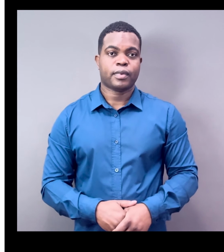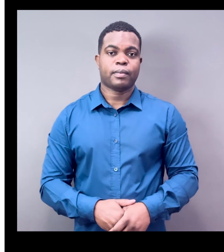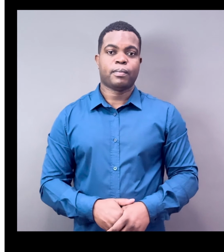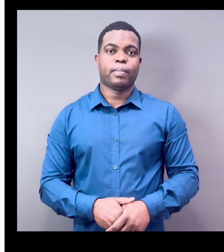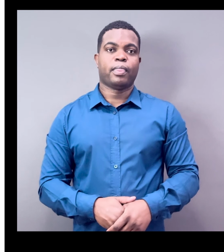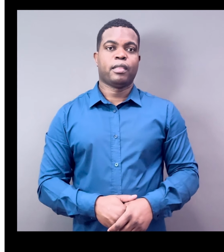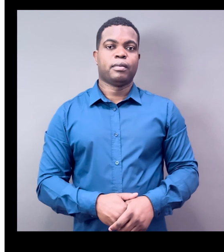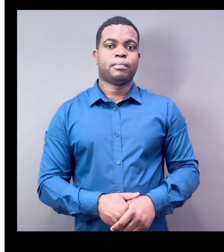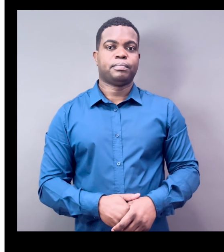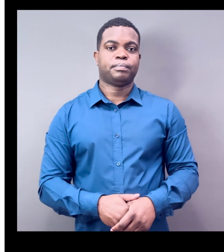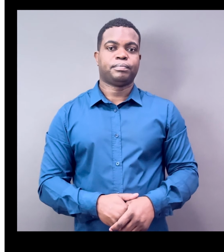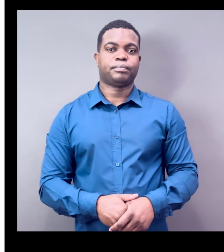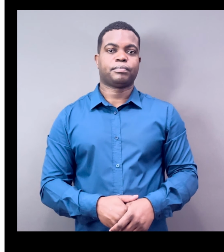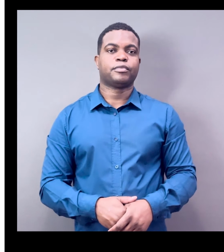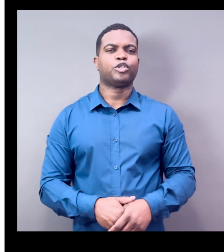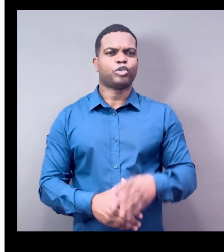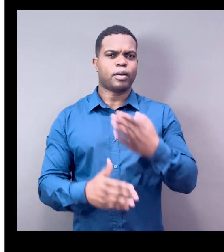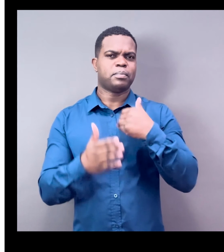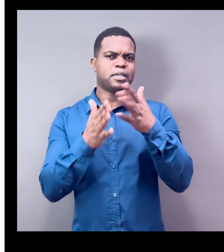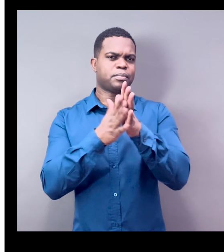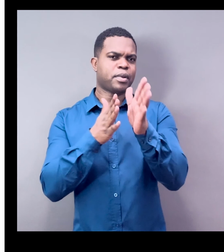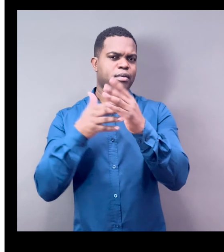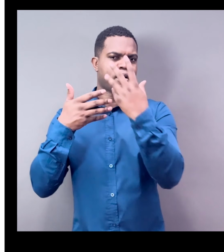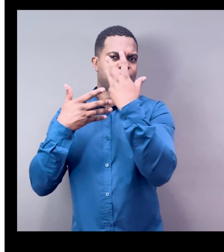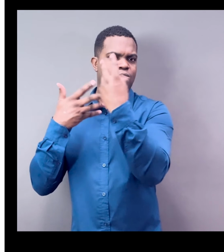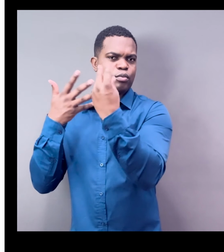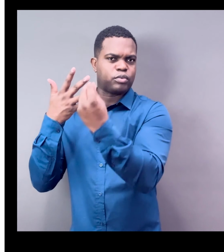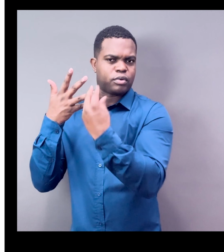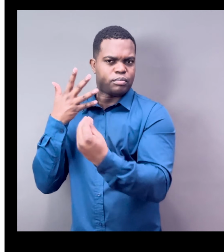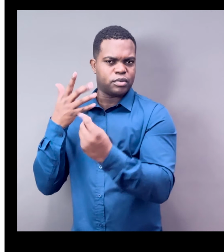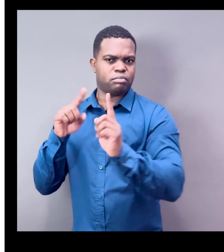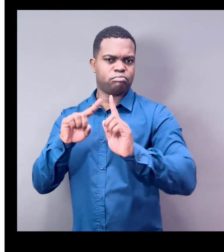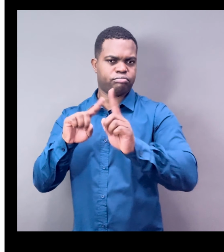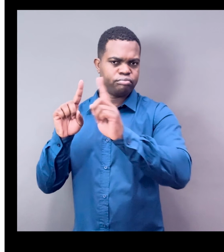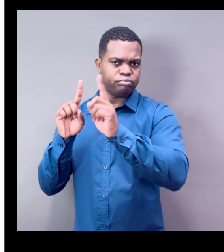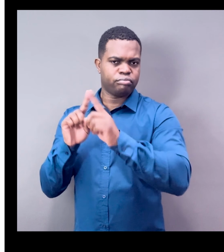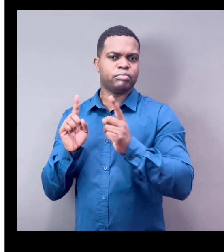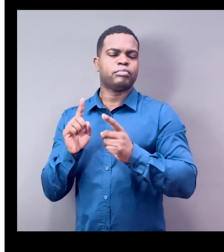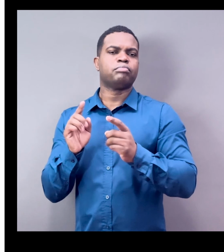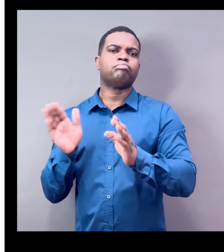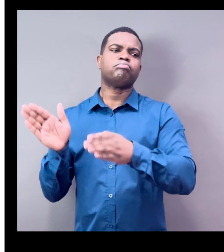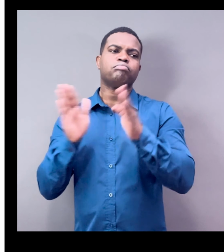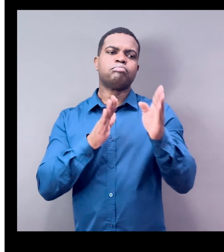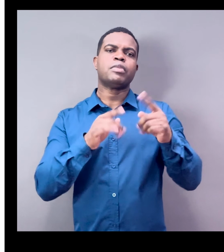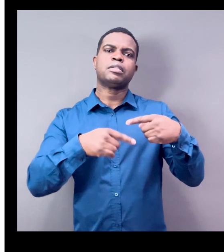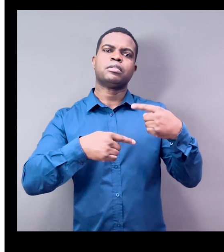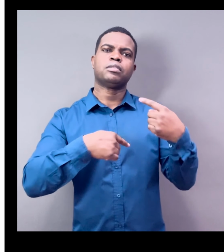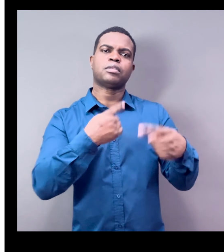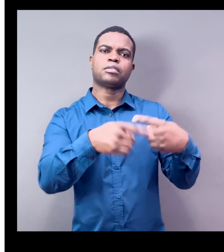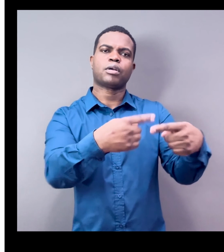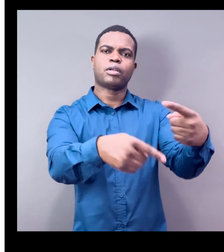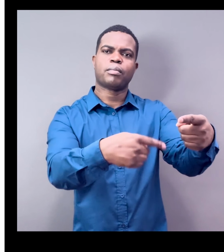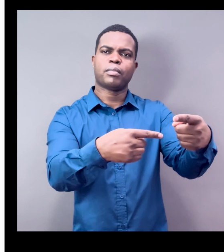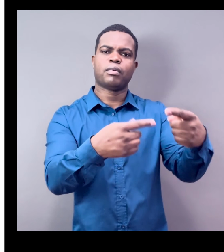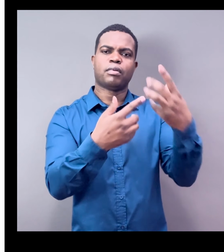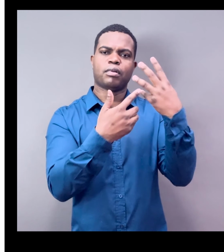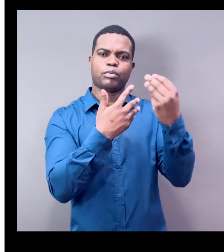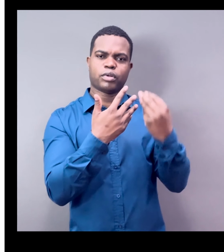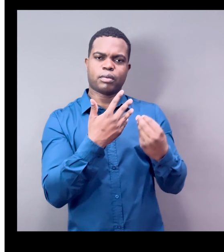engagement efforts. So I've mentioned outcomes, so sustainable outcome and